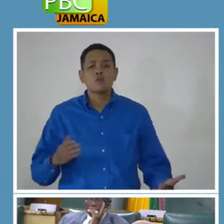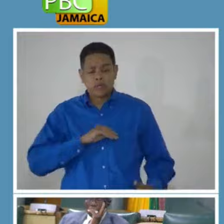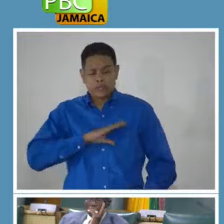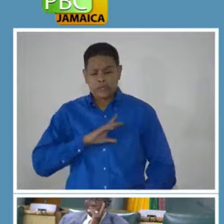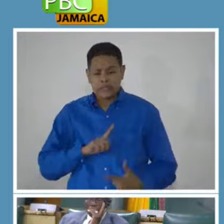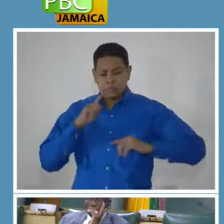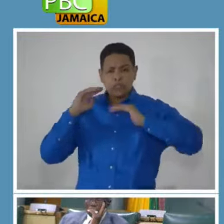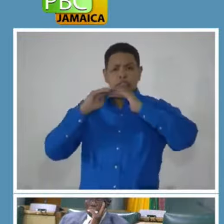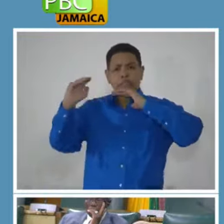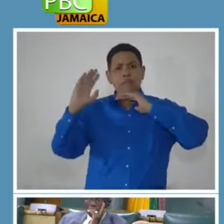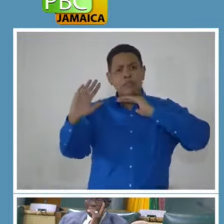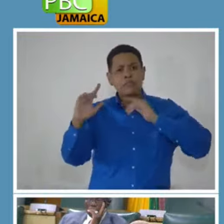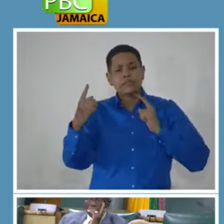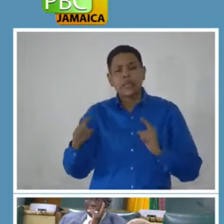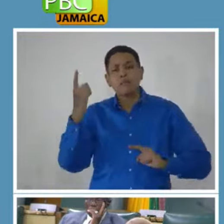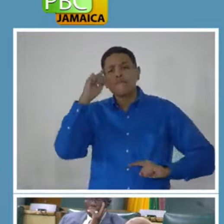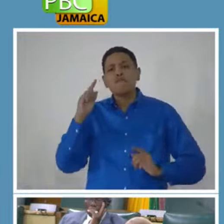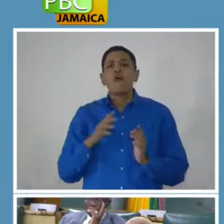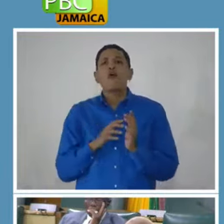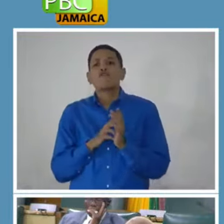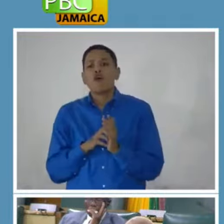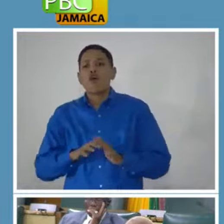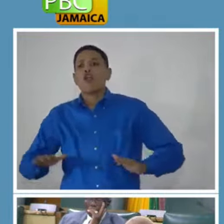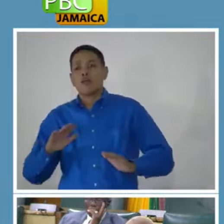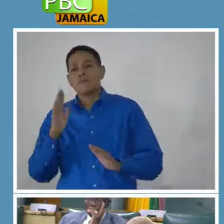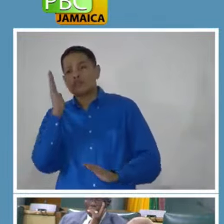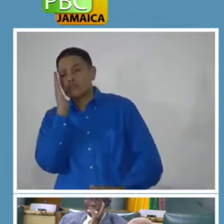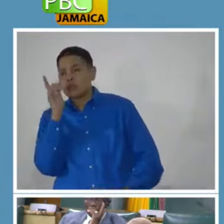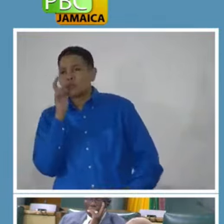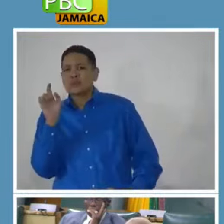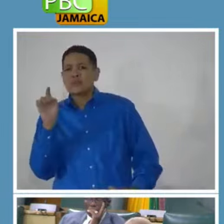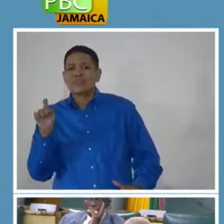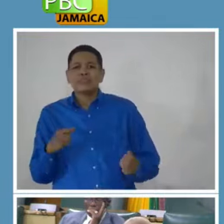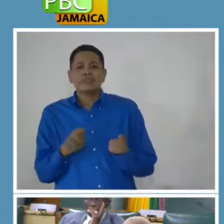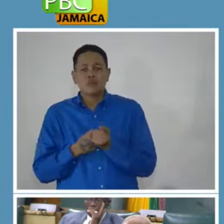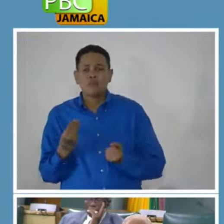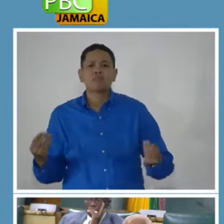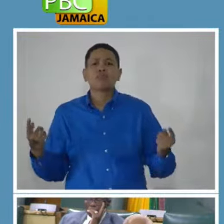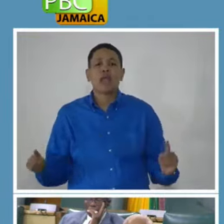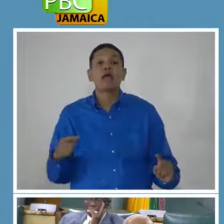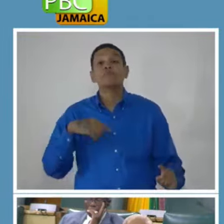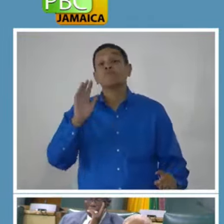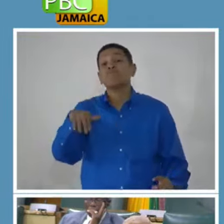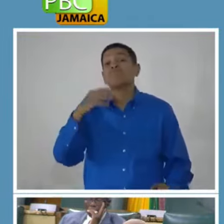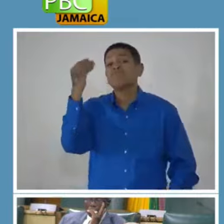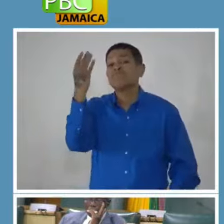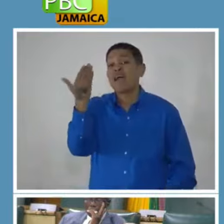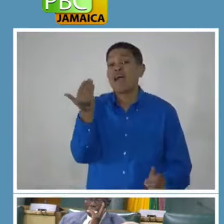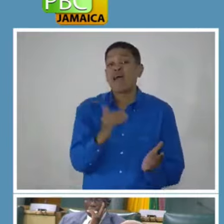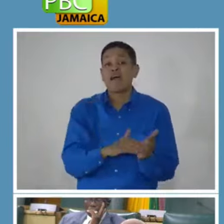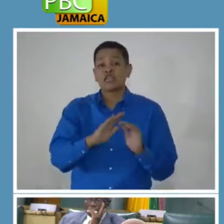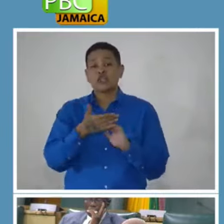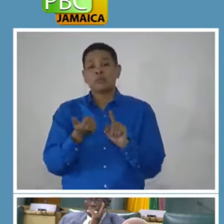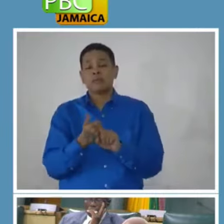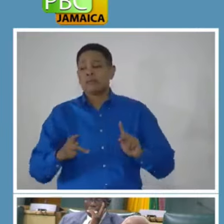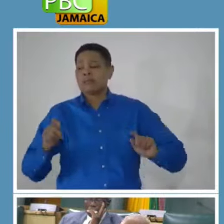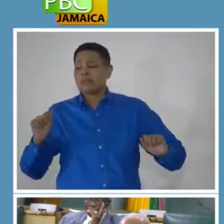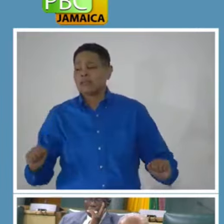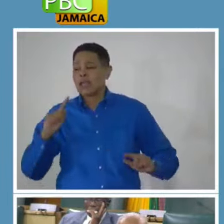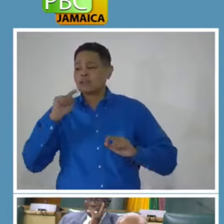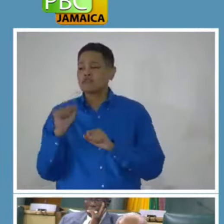and stability for vulnerable residents. Madam Speaker, I say again, Jamaicans can